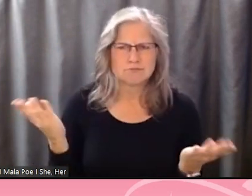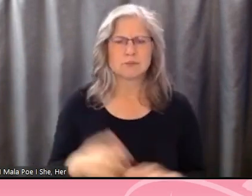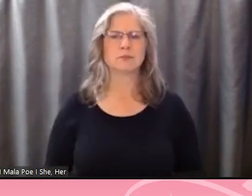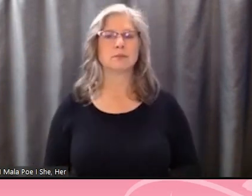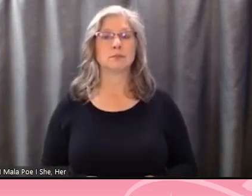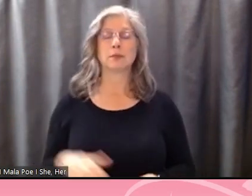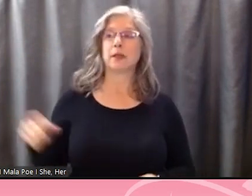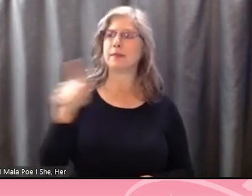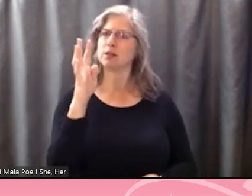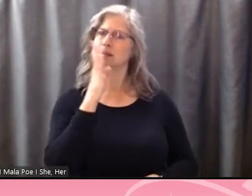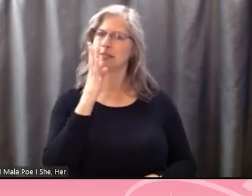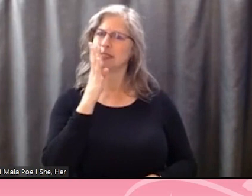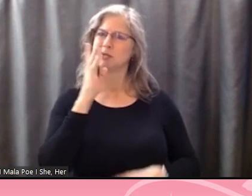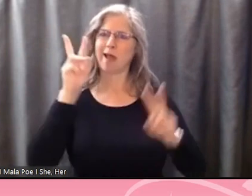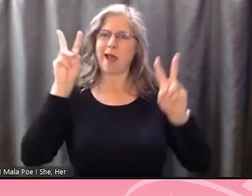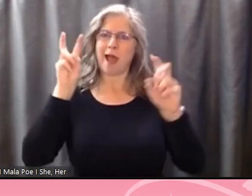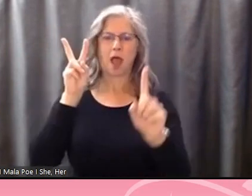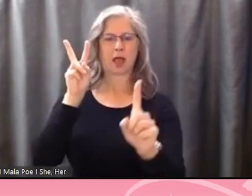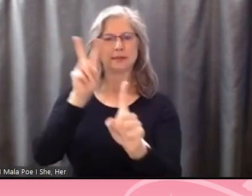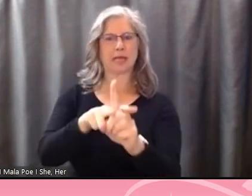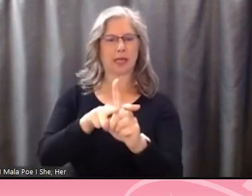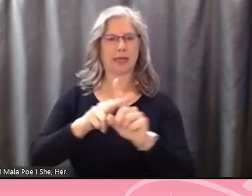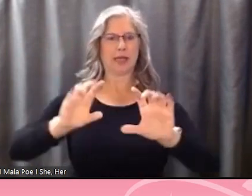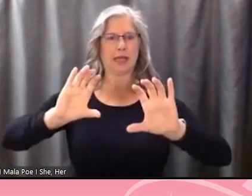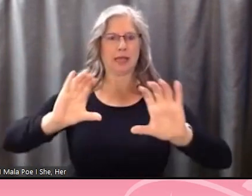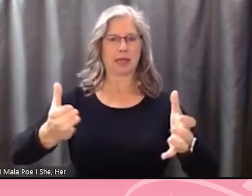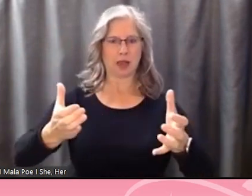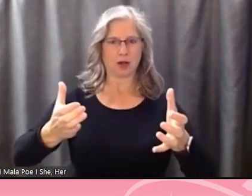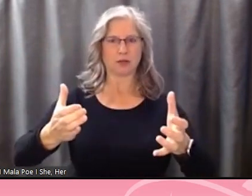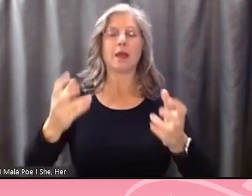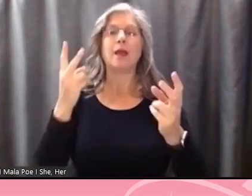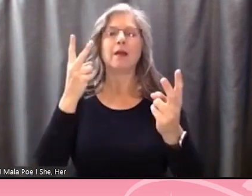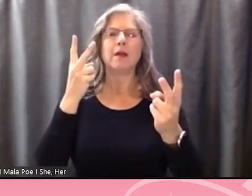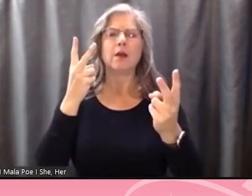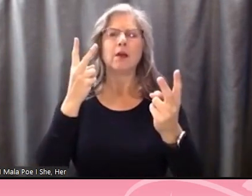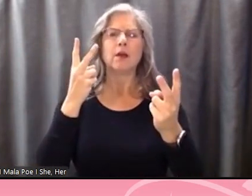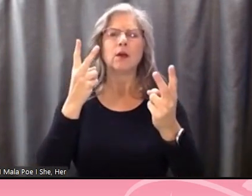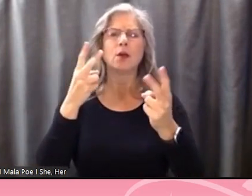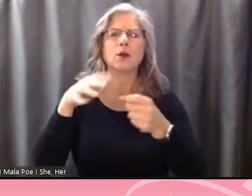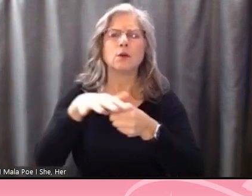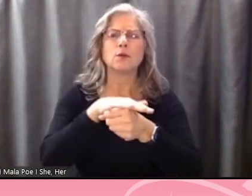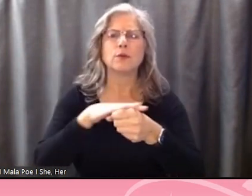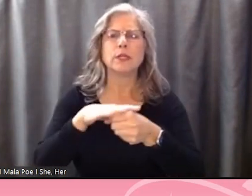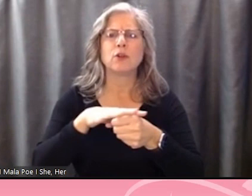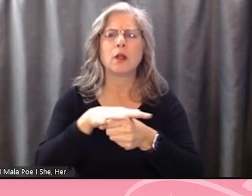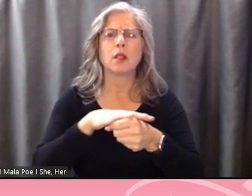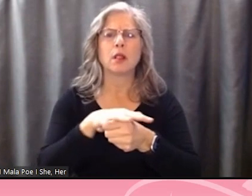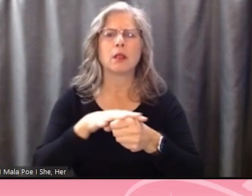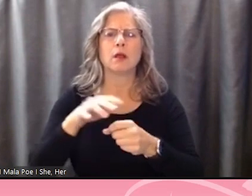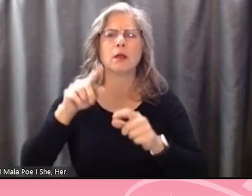Their speech is assigned the category regional dialect variant, social ethnic